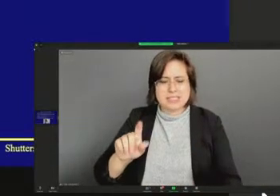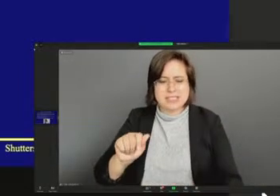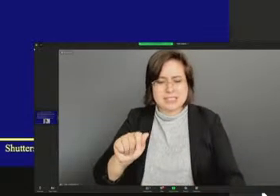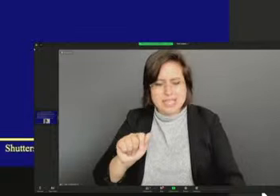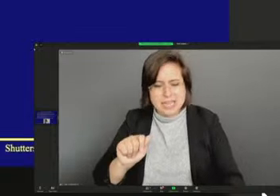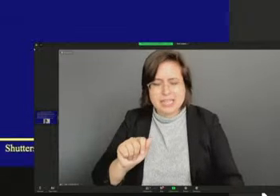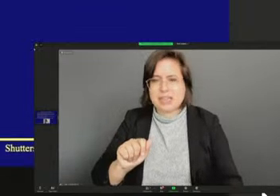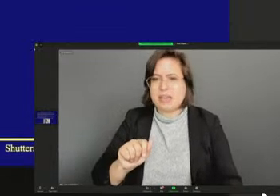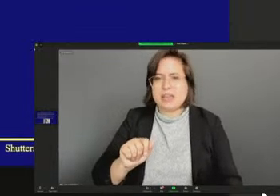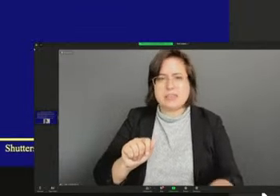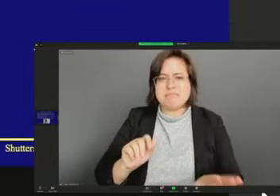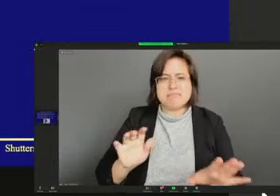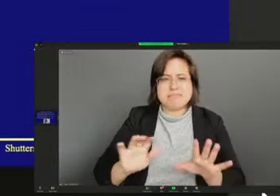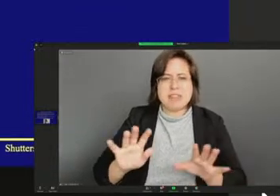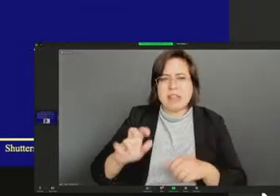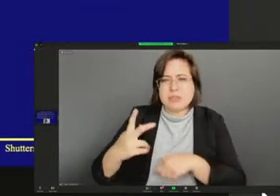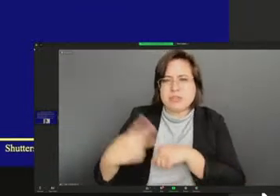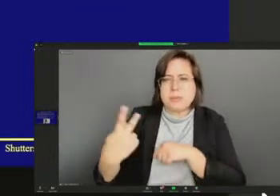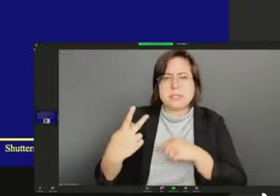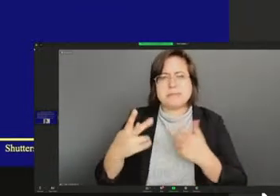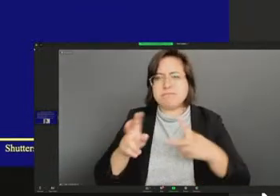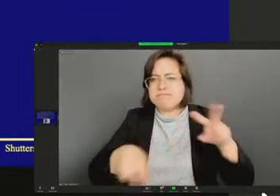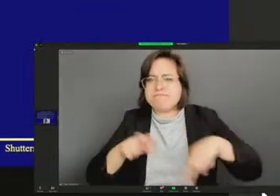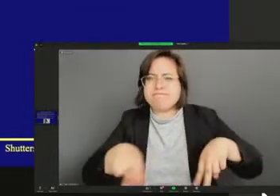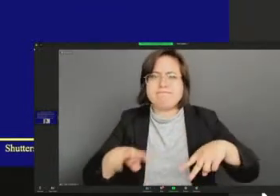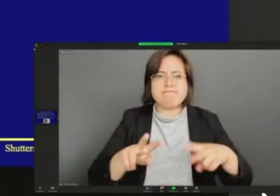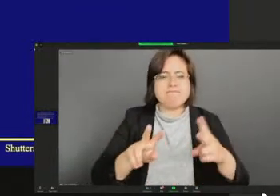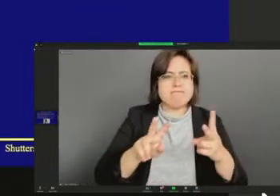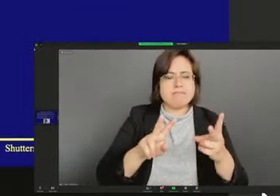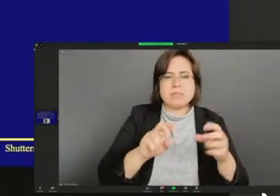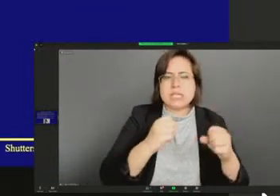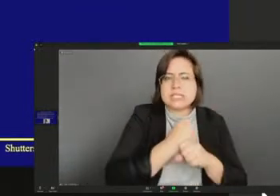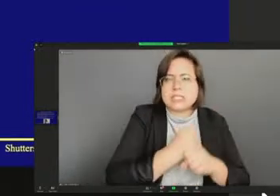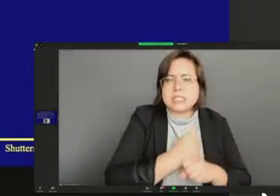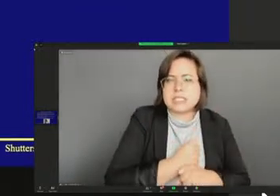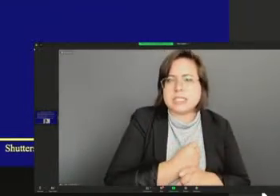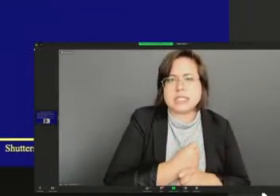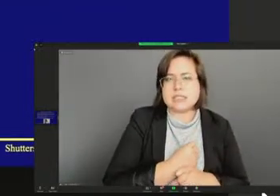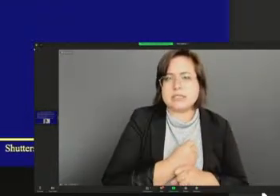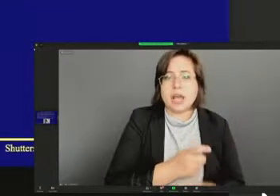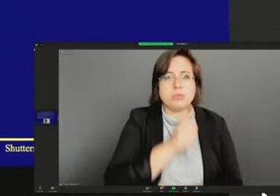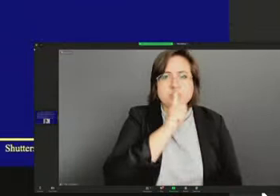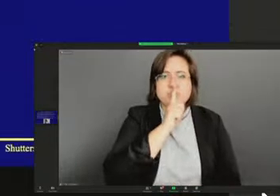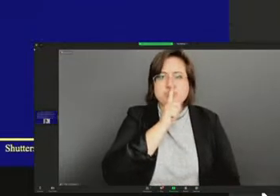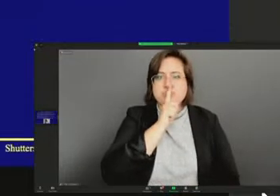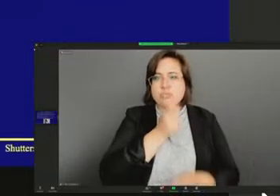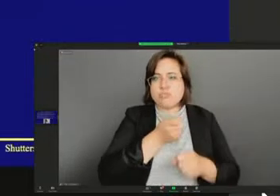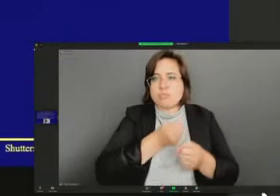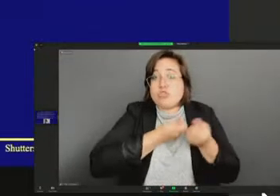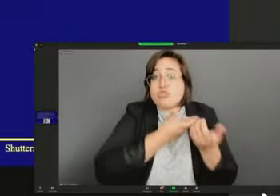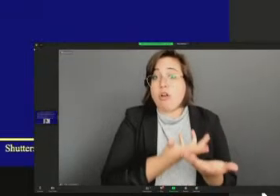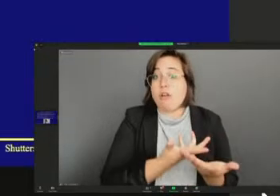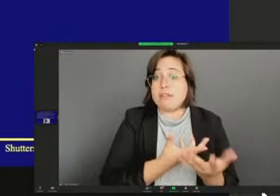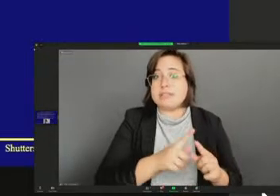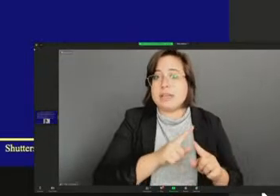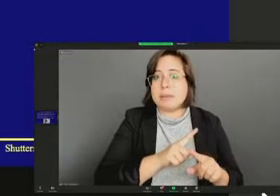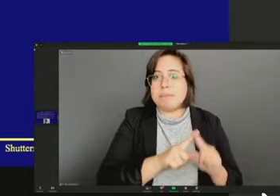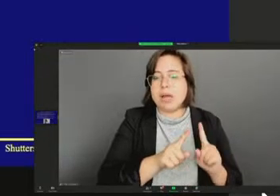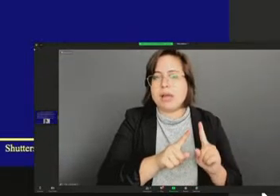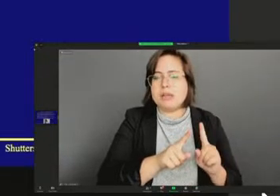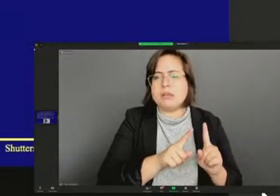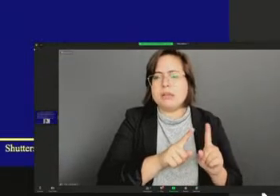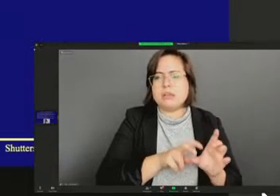the doubling comes from looking at vital statistics, does not shed any light on what the causes are, but it does raise questions for us to think